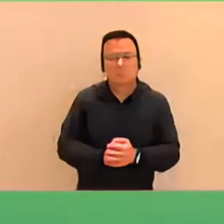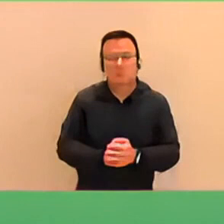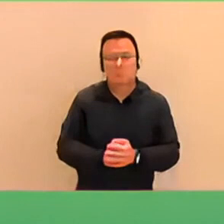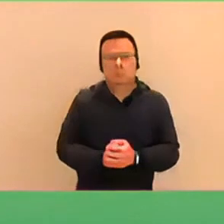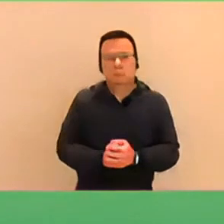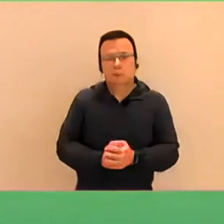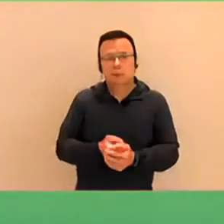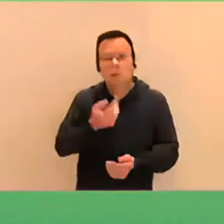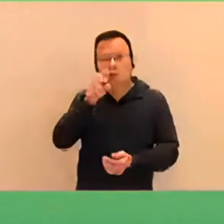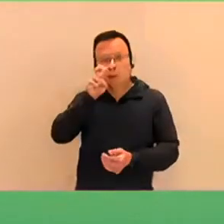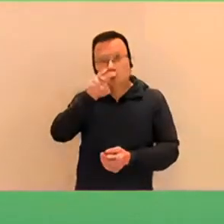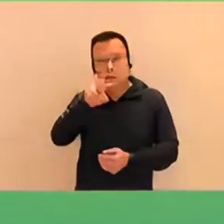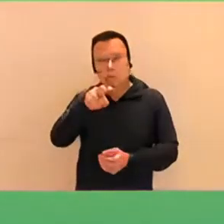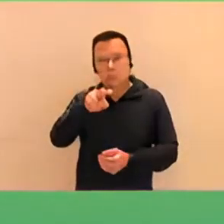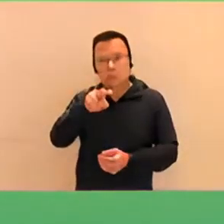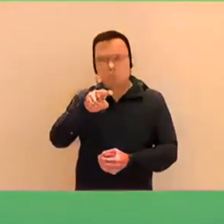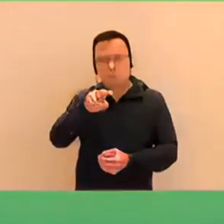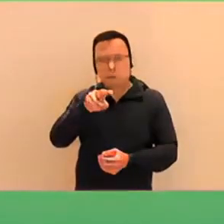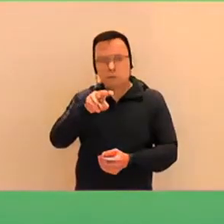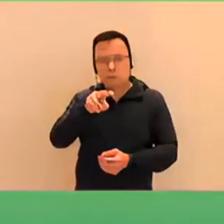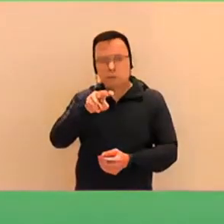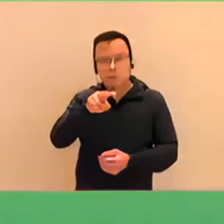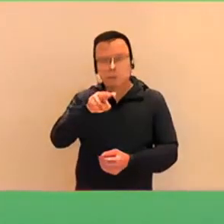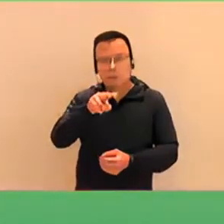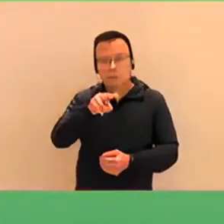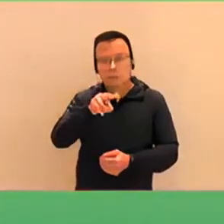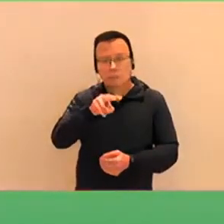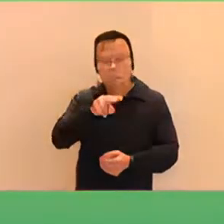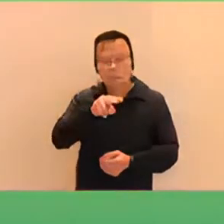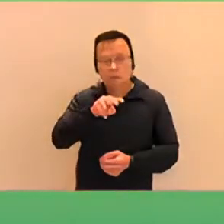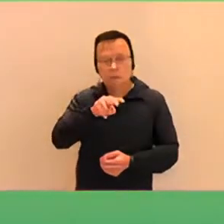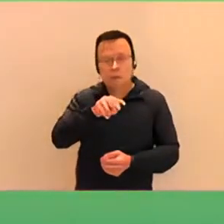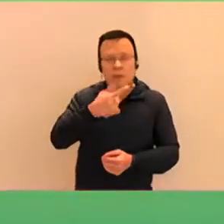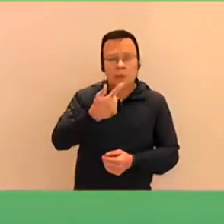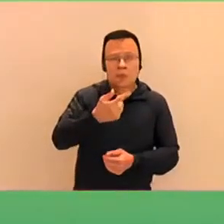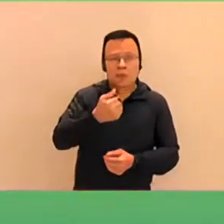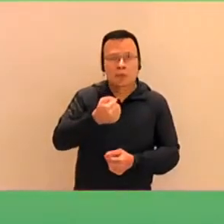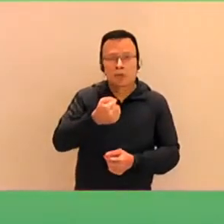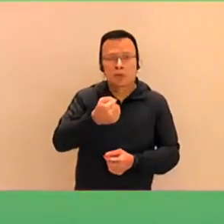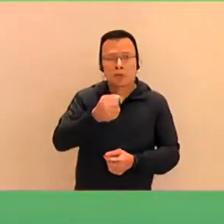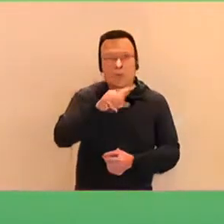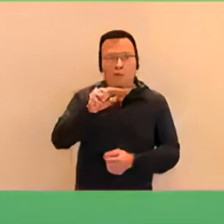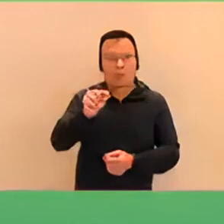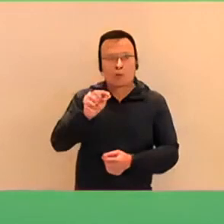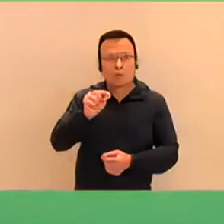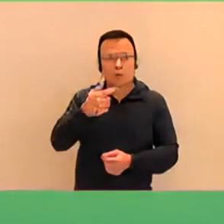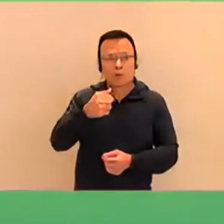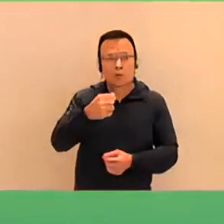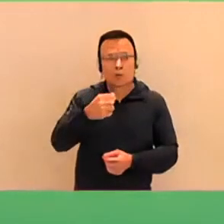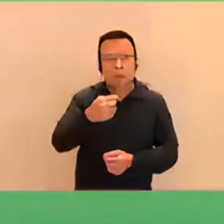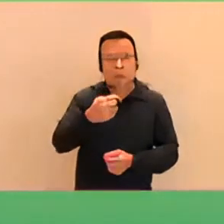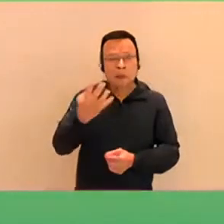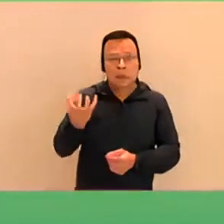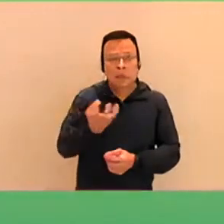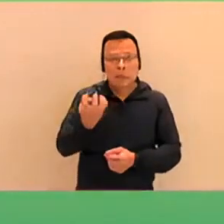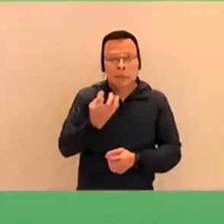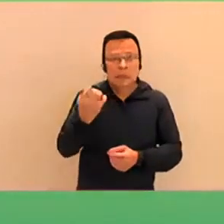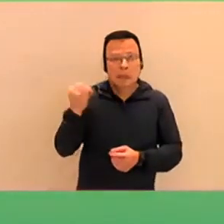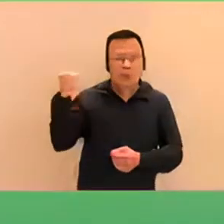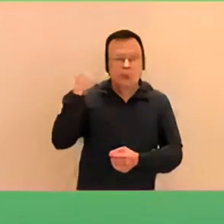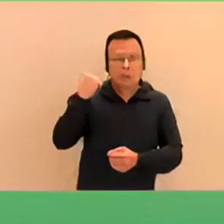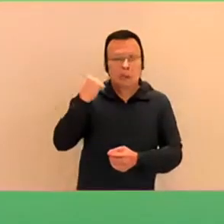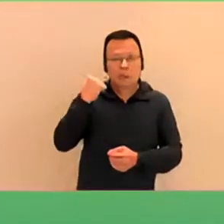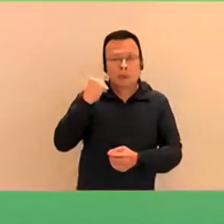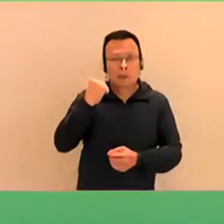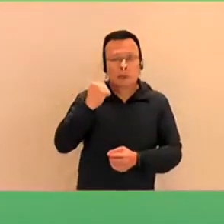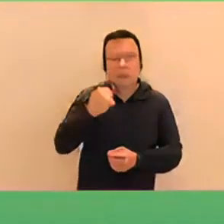can, 1 kilowatt hour of heating, how much of electricity be consumed, the higher the worse.